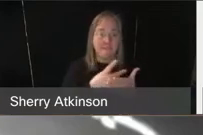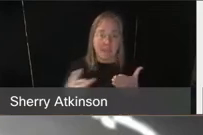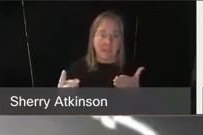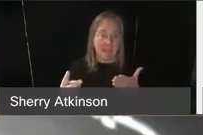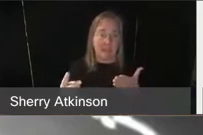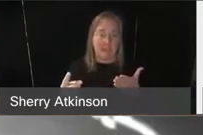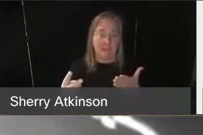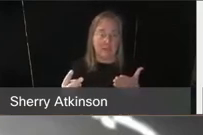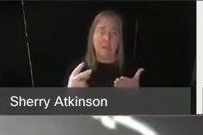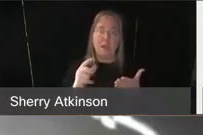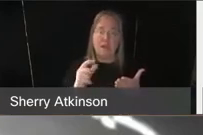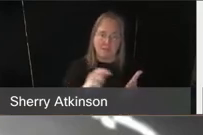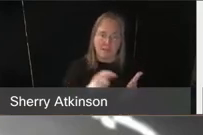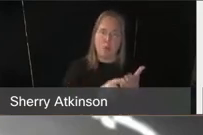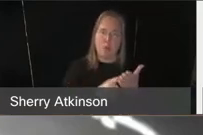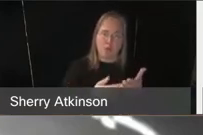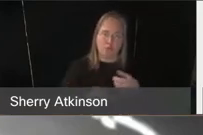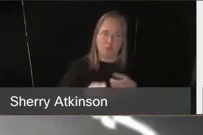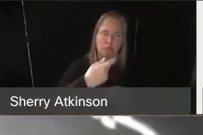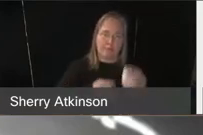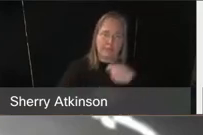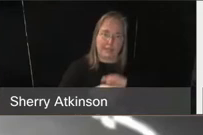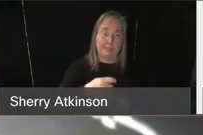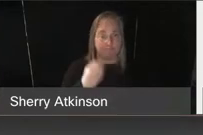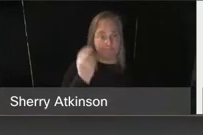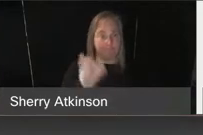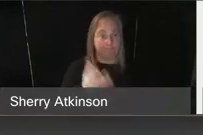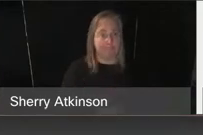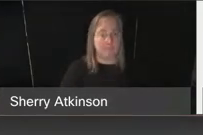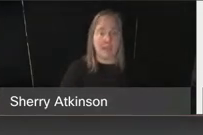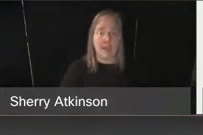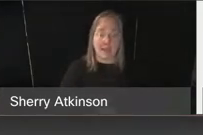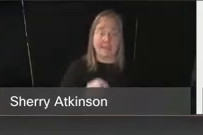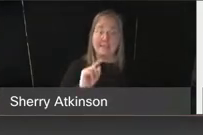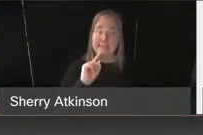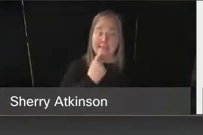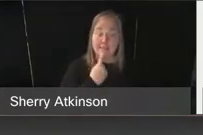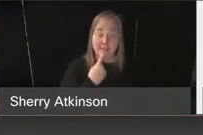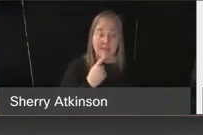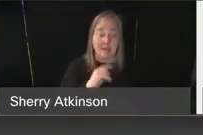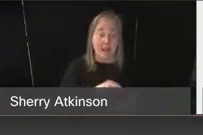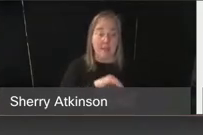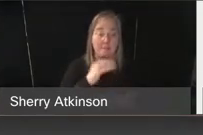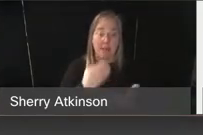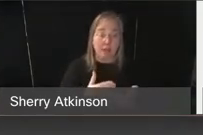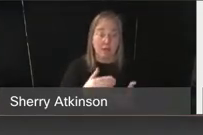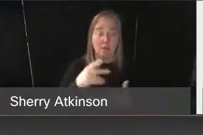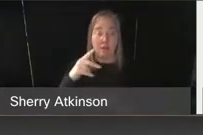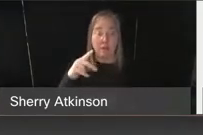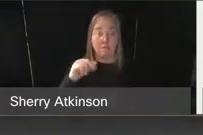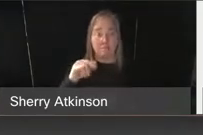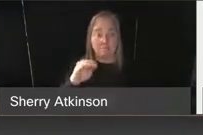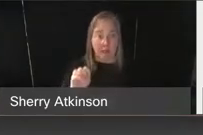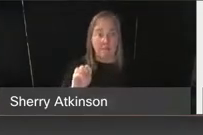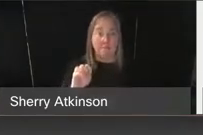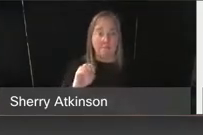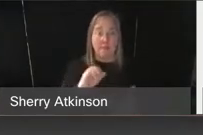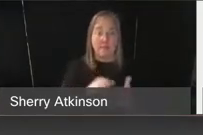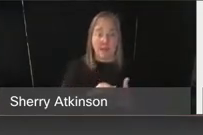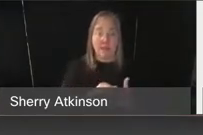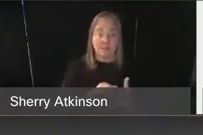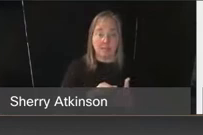pipe. And there is a significant amount of pipe that is driving along the